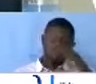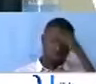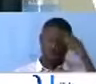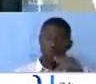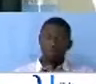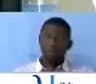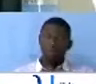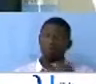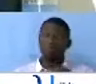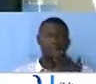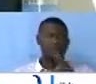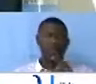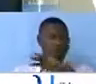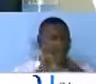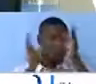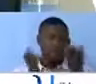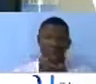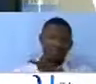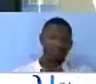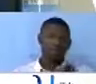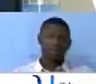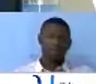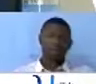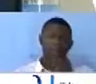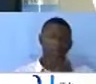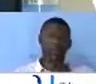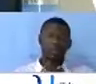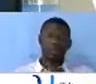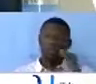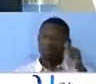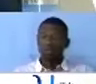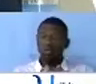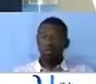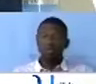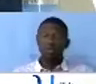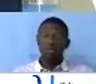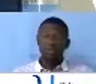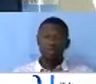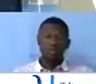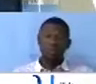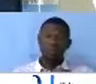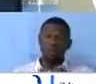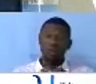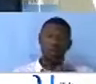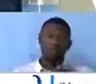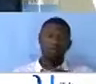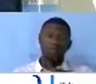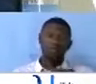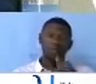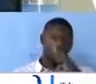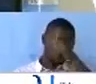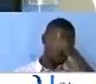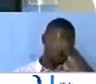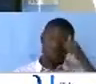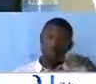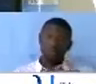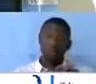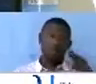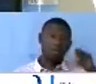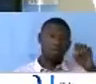the culture at the NIA. In fact, 90% of officers would